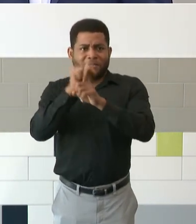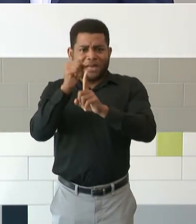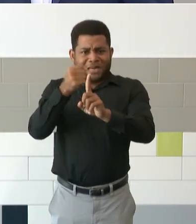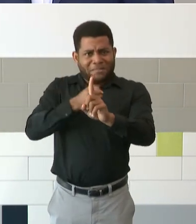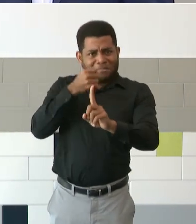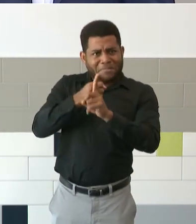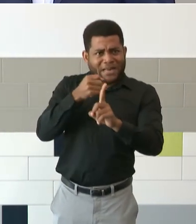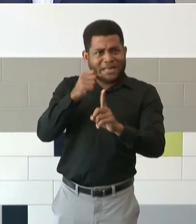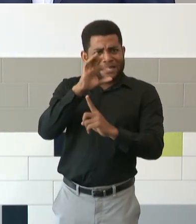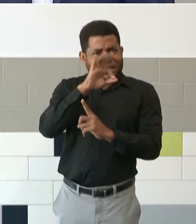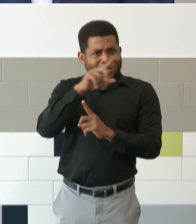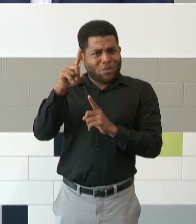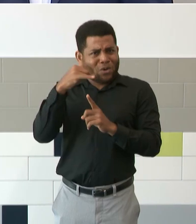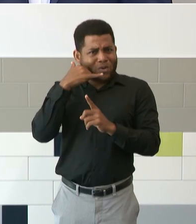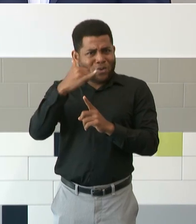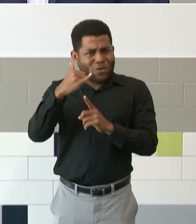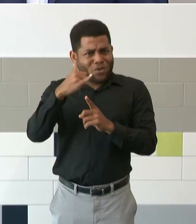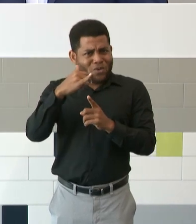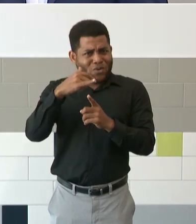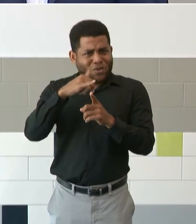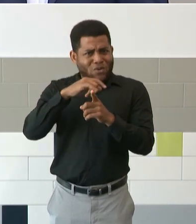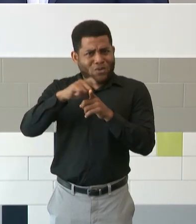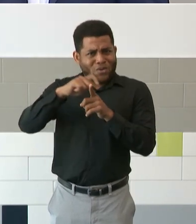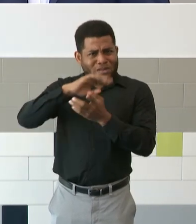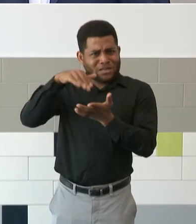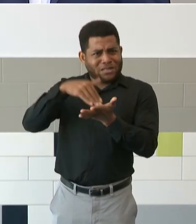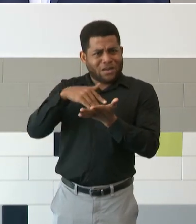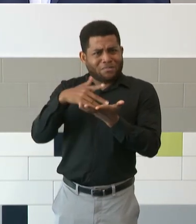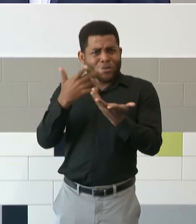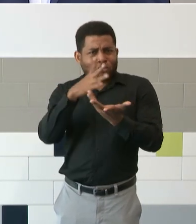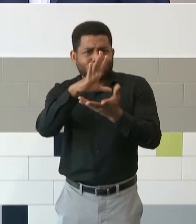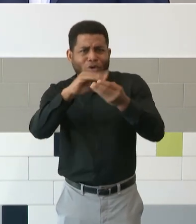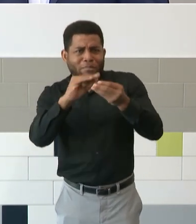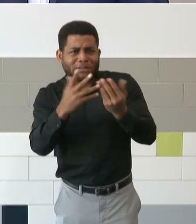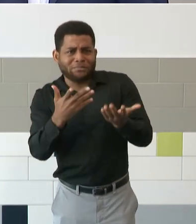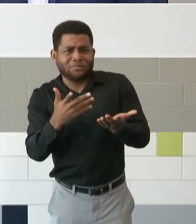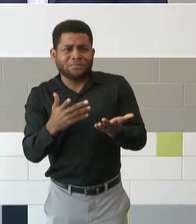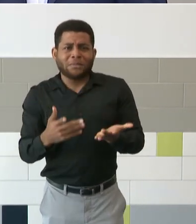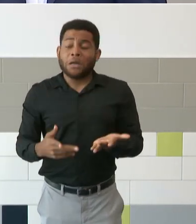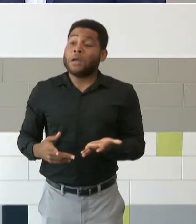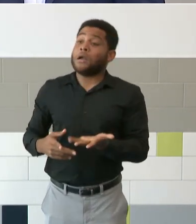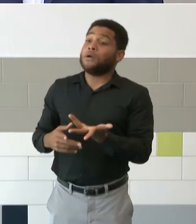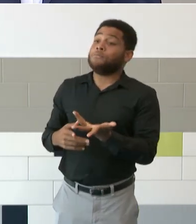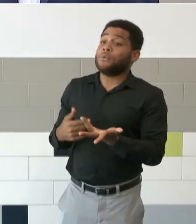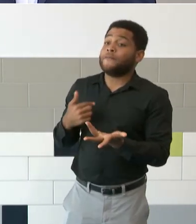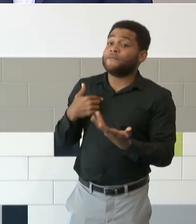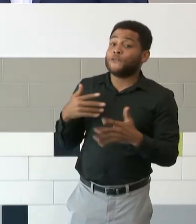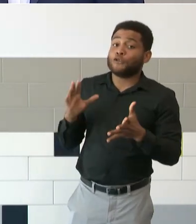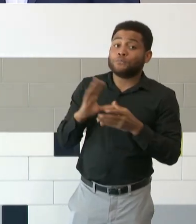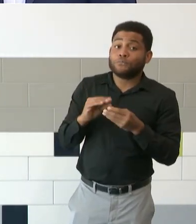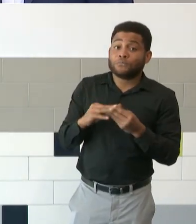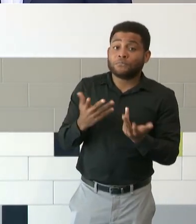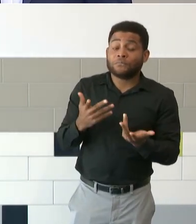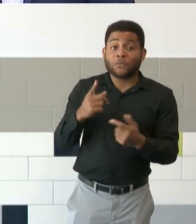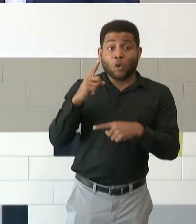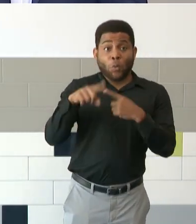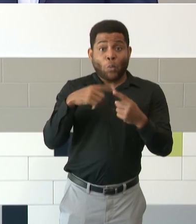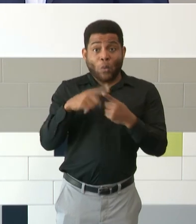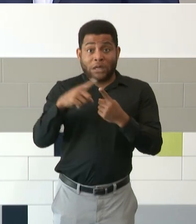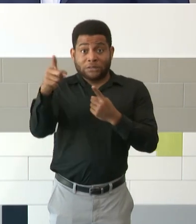is what I told you in our conversation, Mark, that when I was briefed on the incident, and this is just